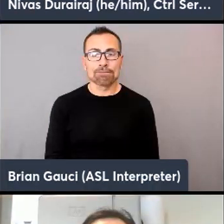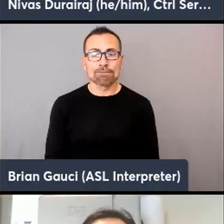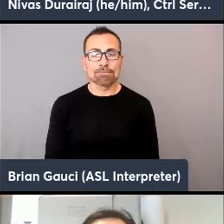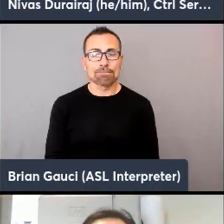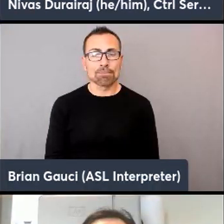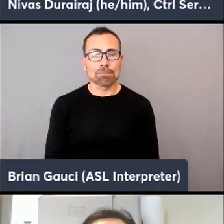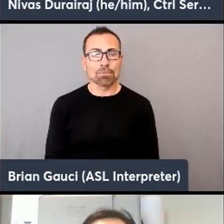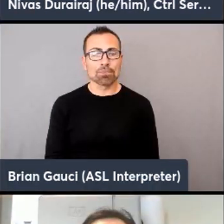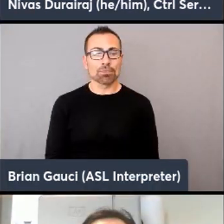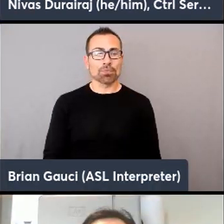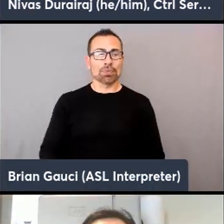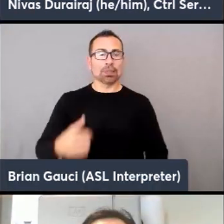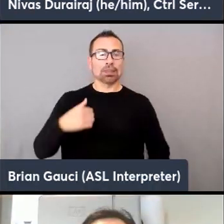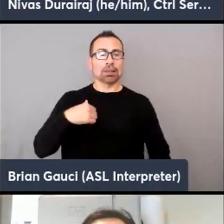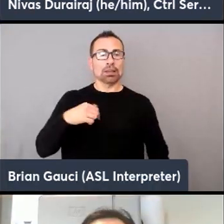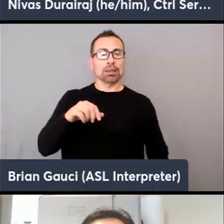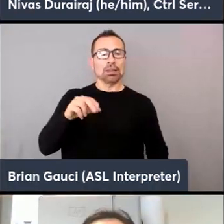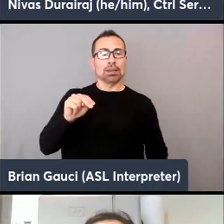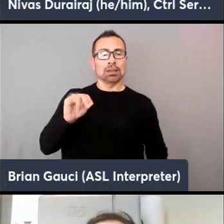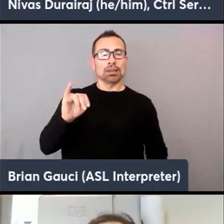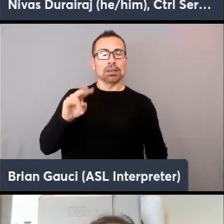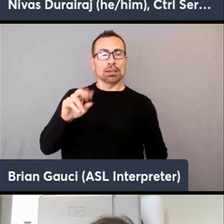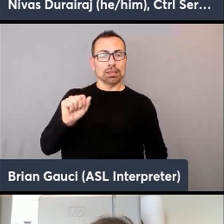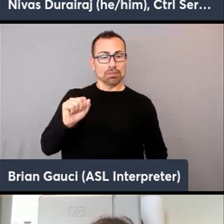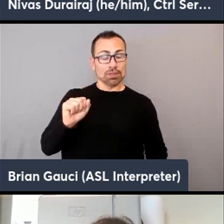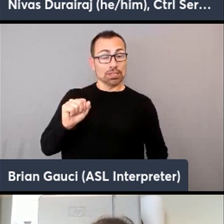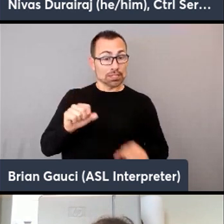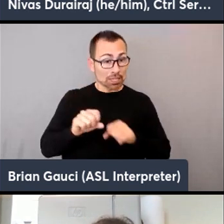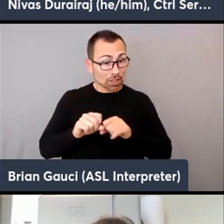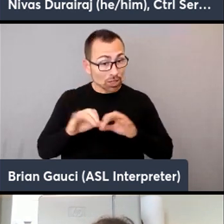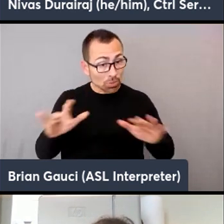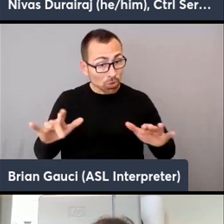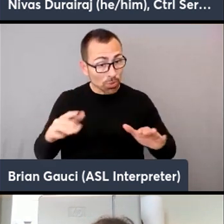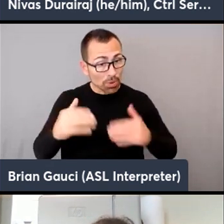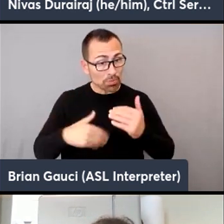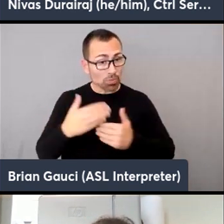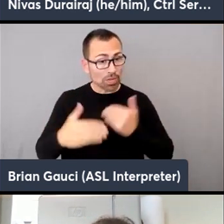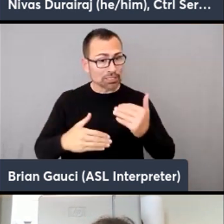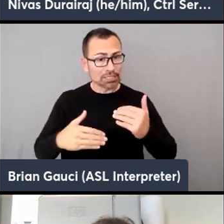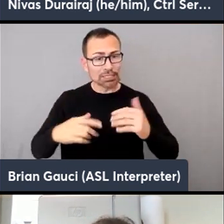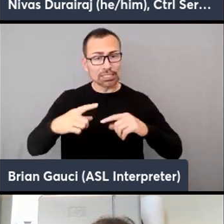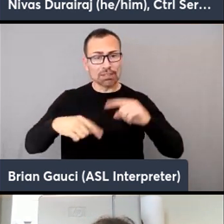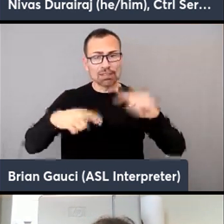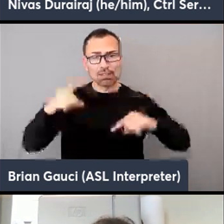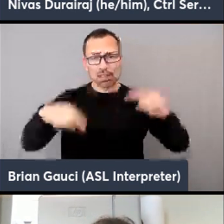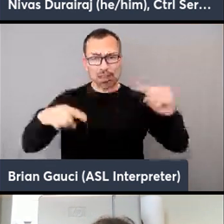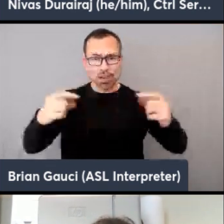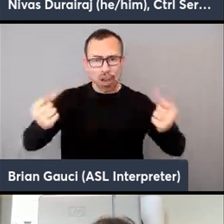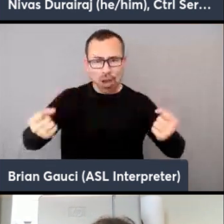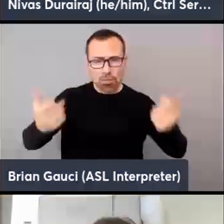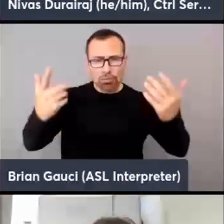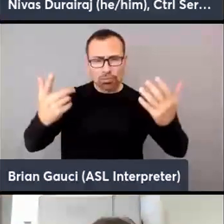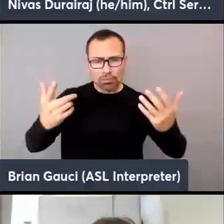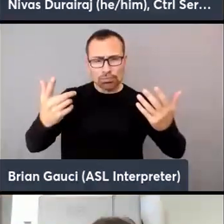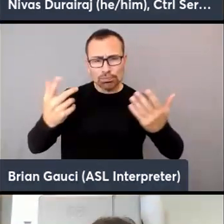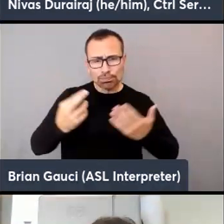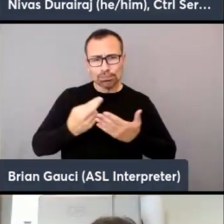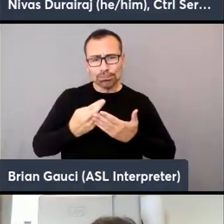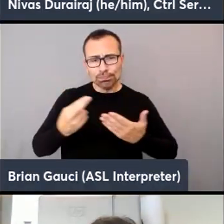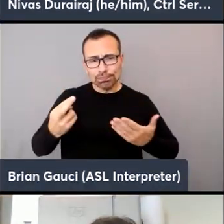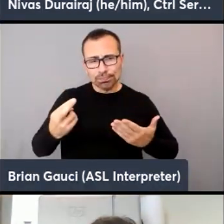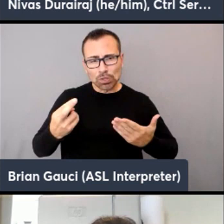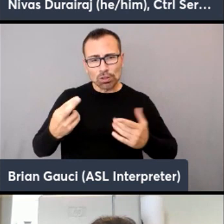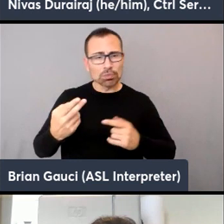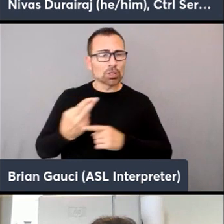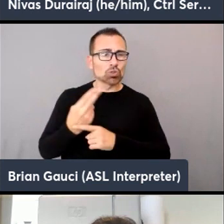And the deployment process, does it vary on how many resources are being